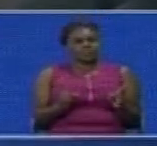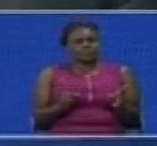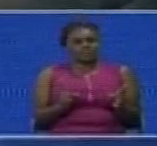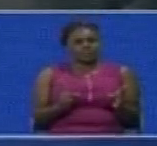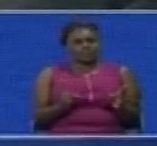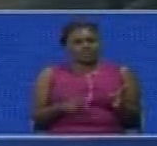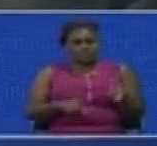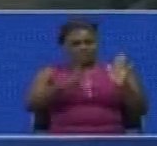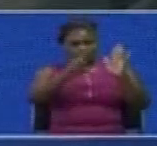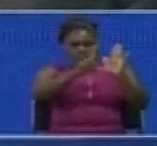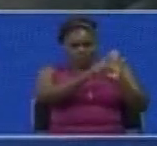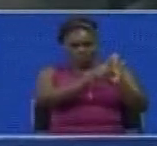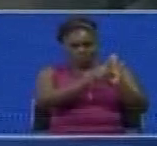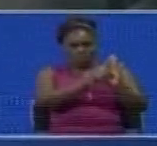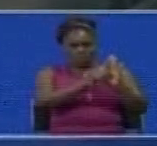the rules or to the law,